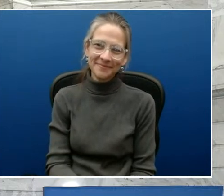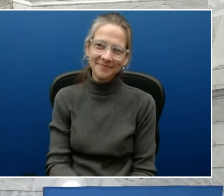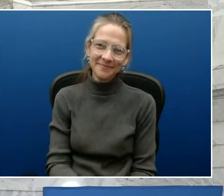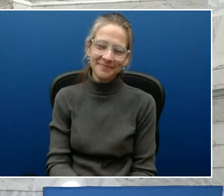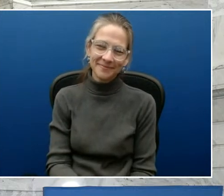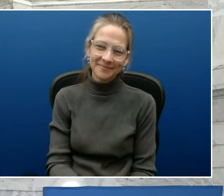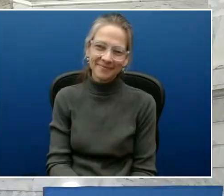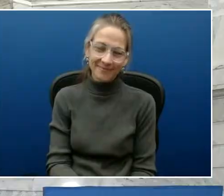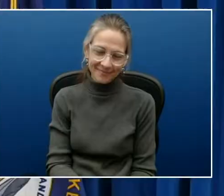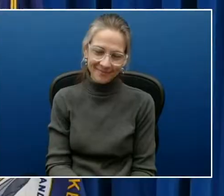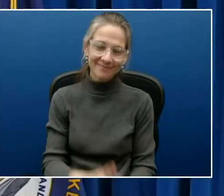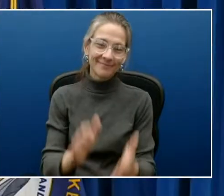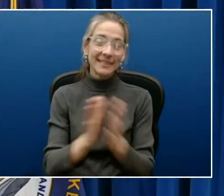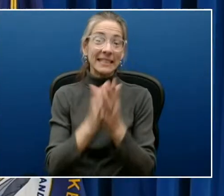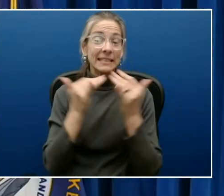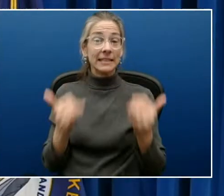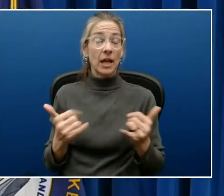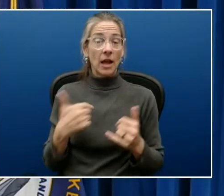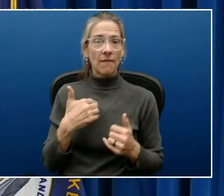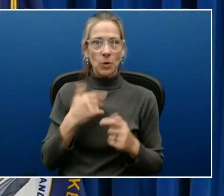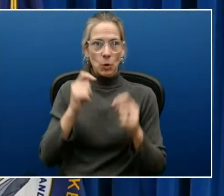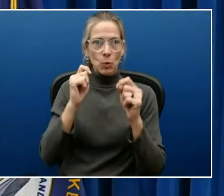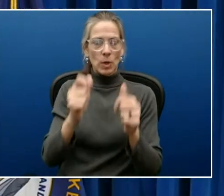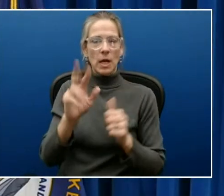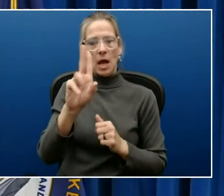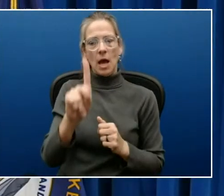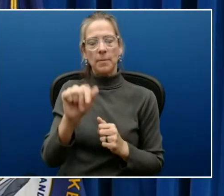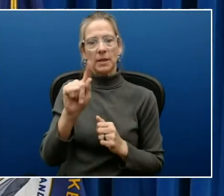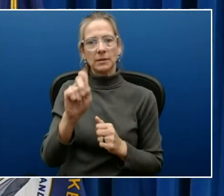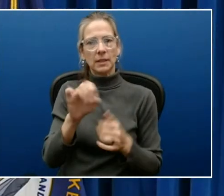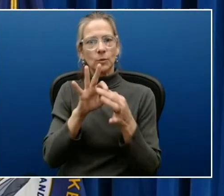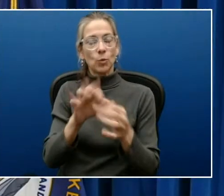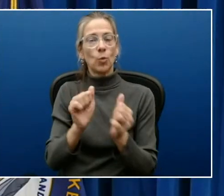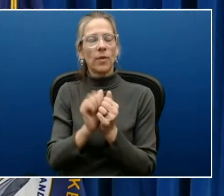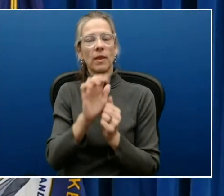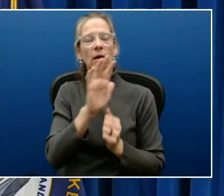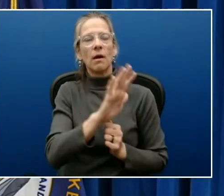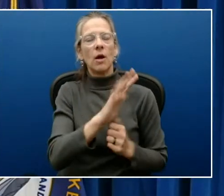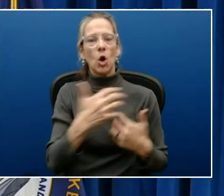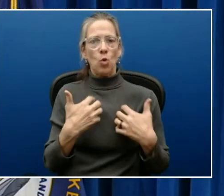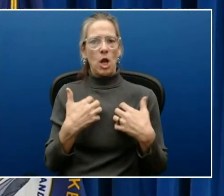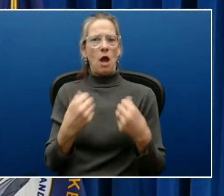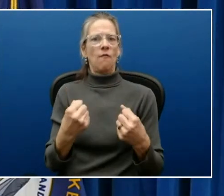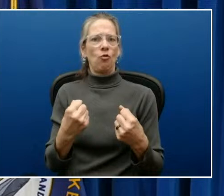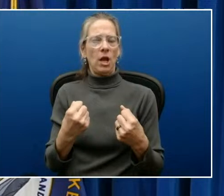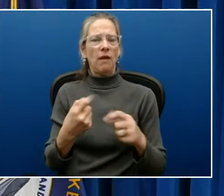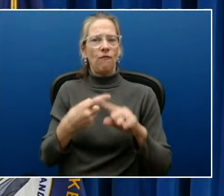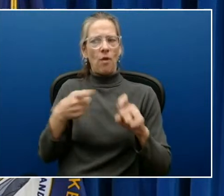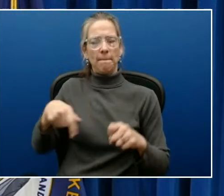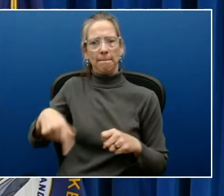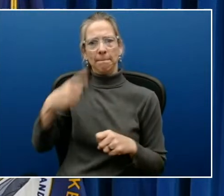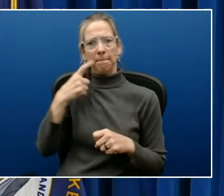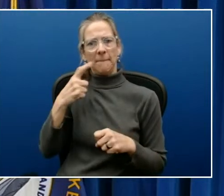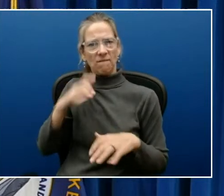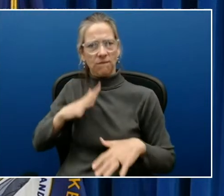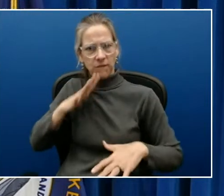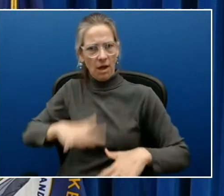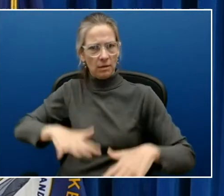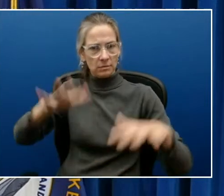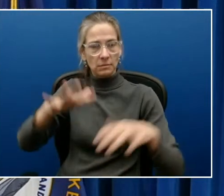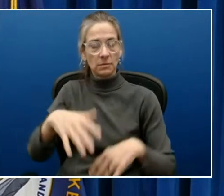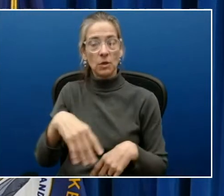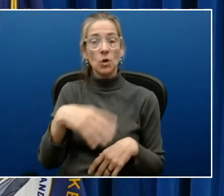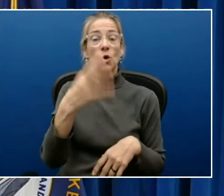All right, now I've got a quick update on our recovery from this most recent flooding, the 14th federally